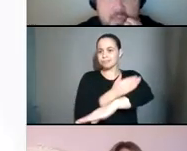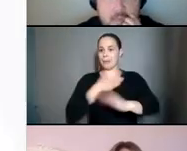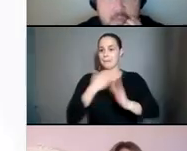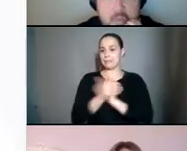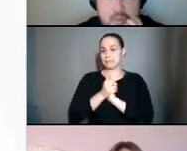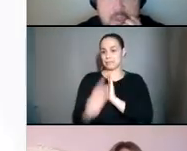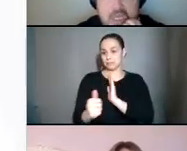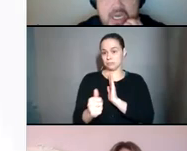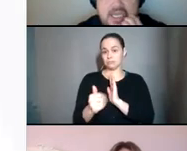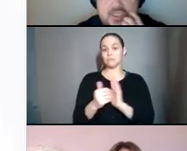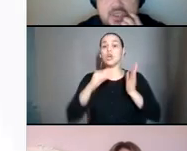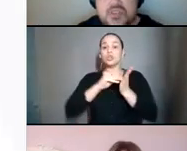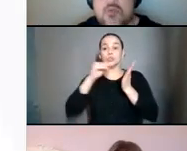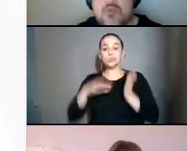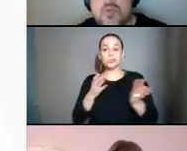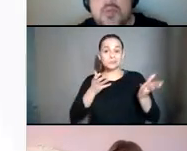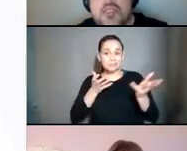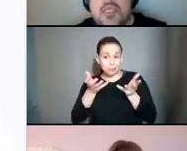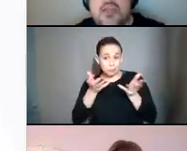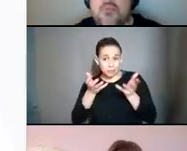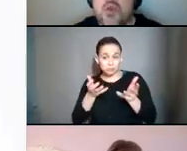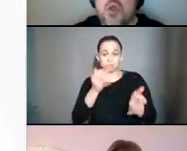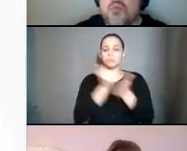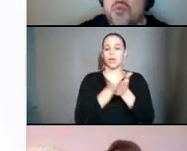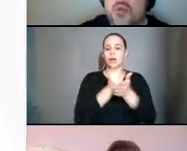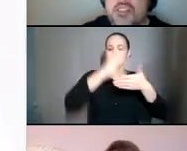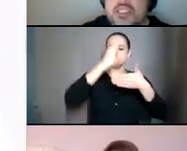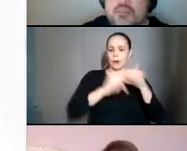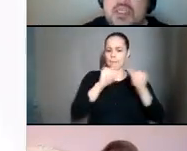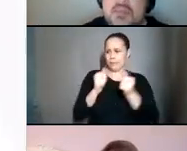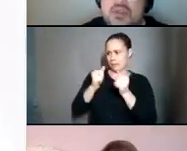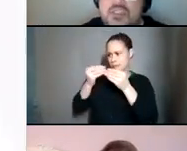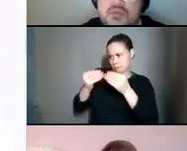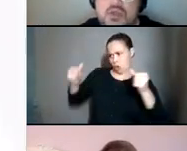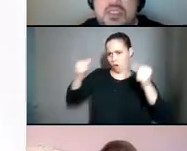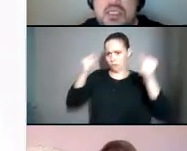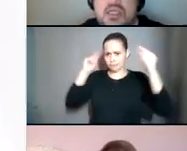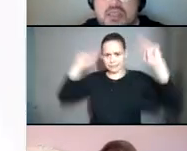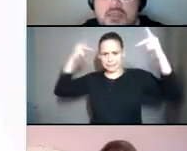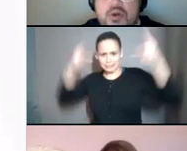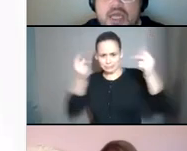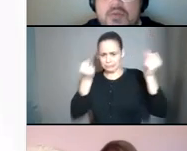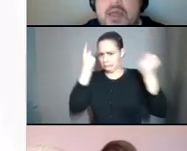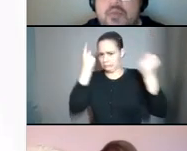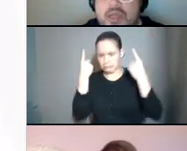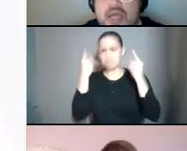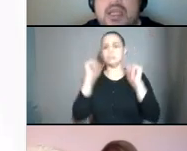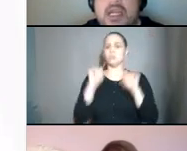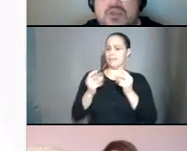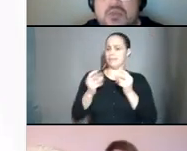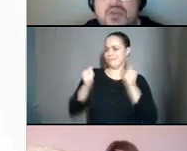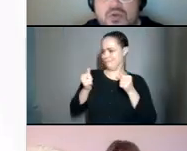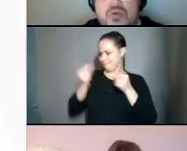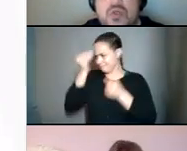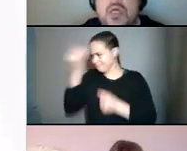Student interactions allow Dreambox to interpret misconceptions and provide feedback in real time to support student thinking. Within